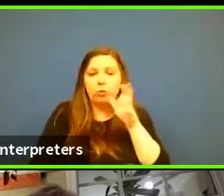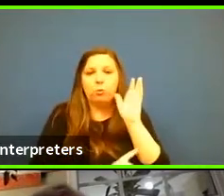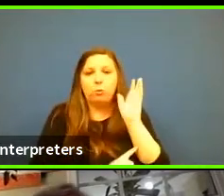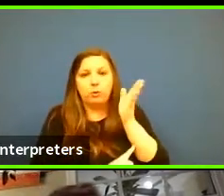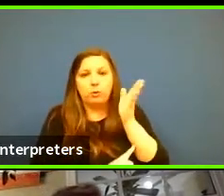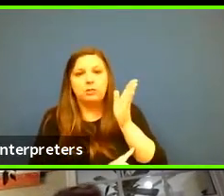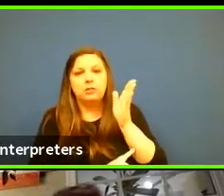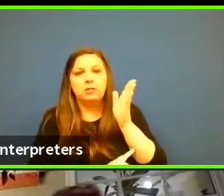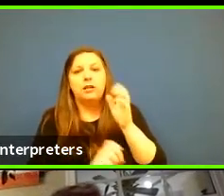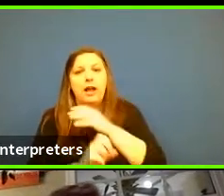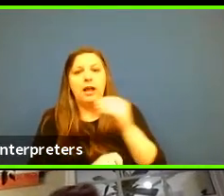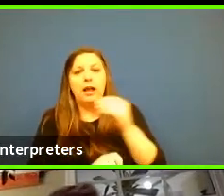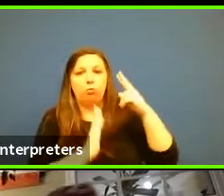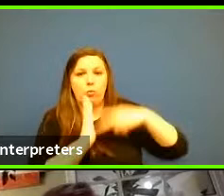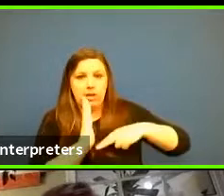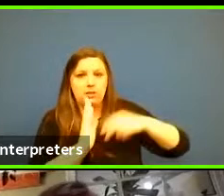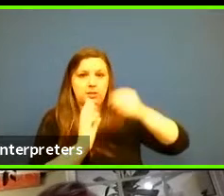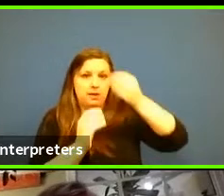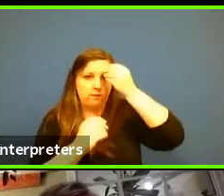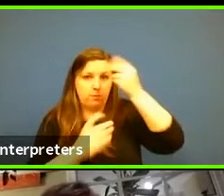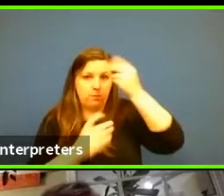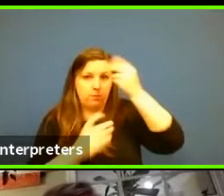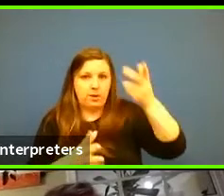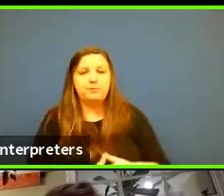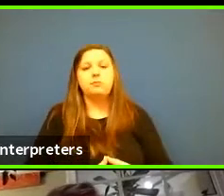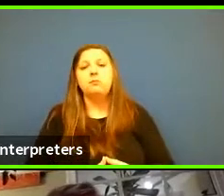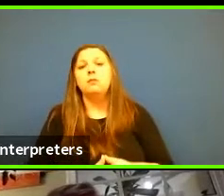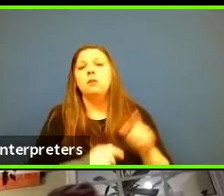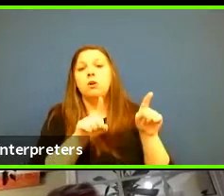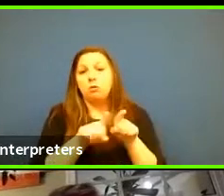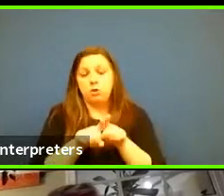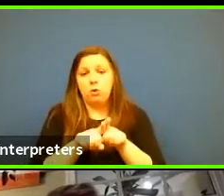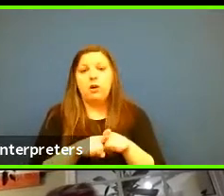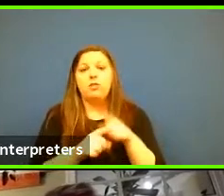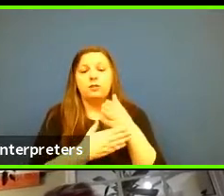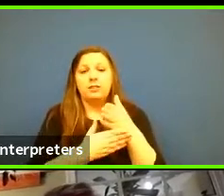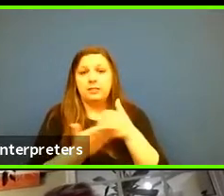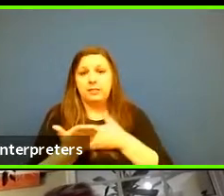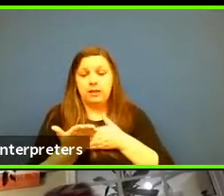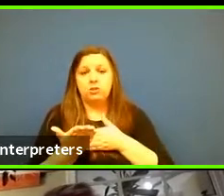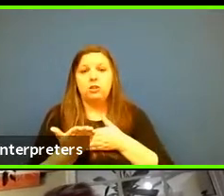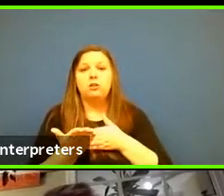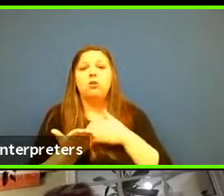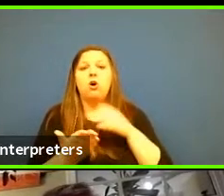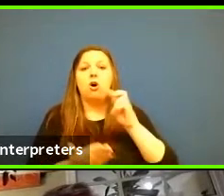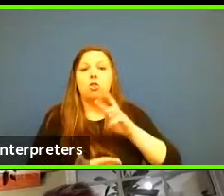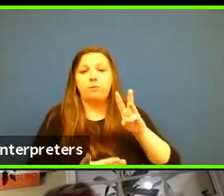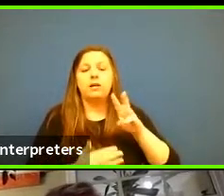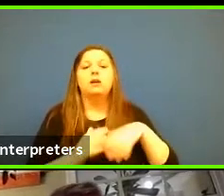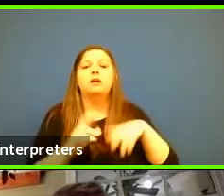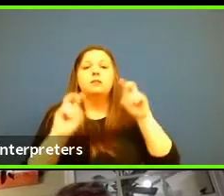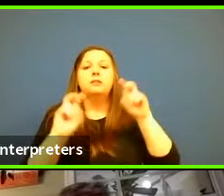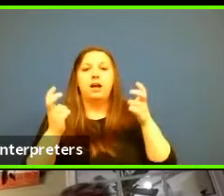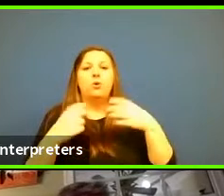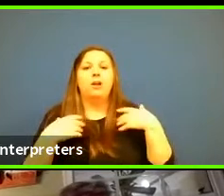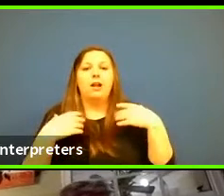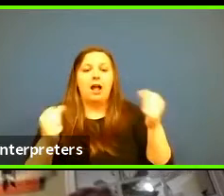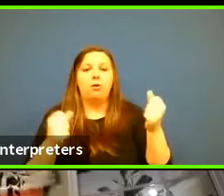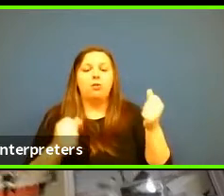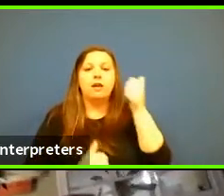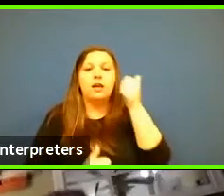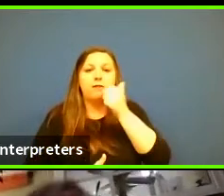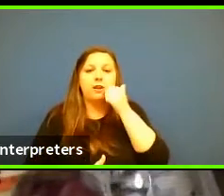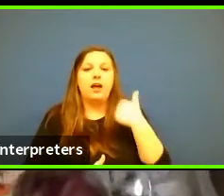information. Also on that website is a section entitled Healthy Every Day. And we have a webinar that was done